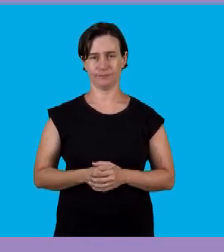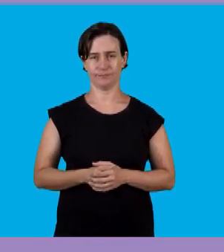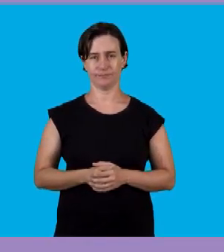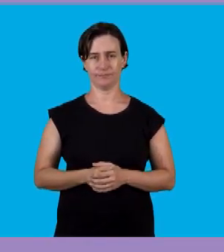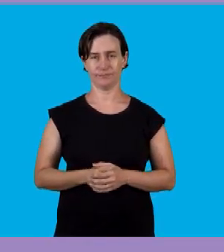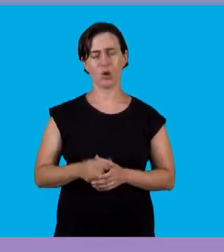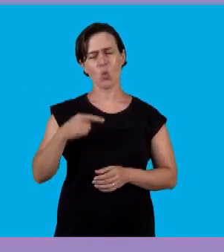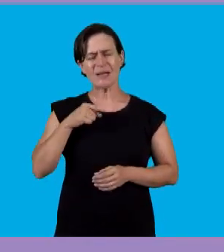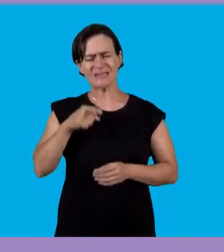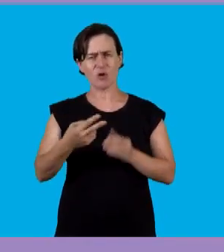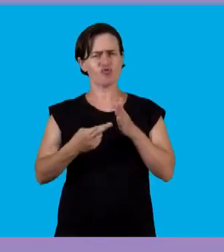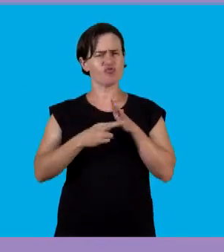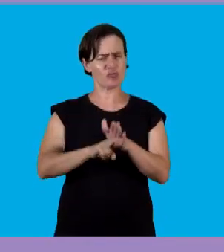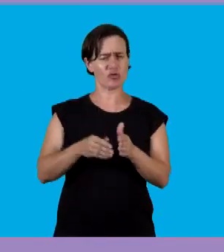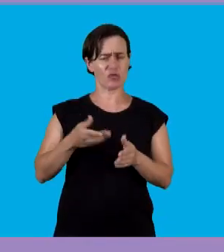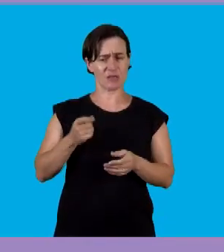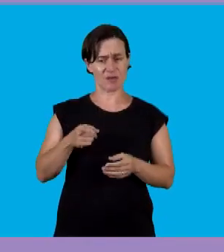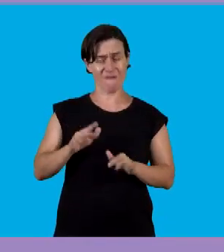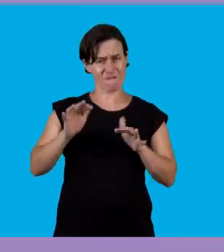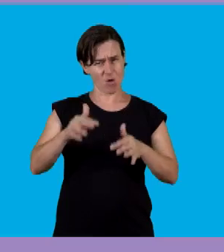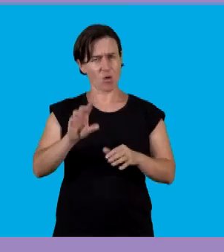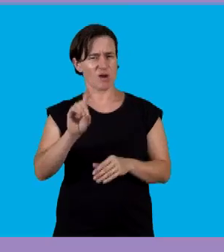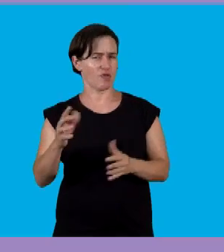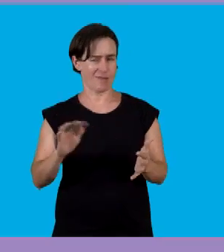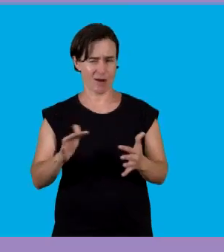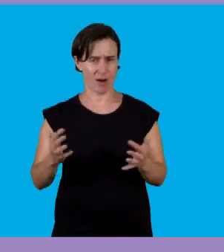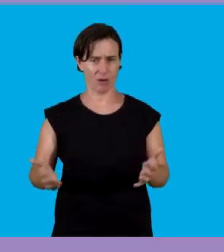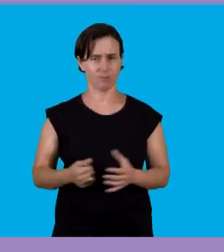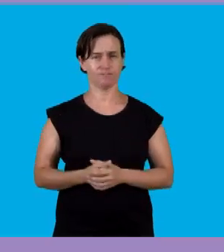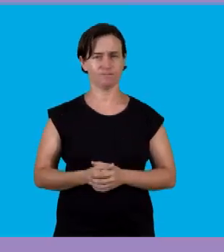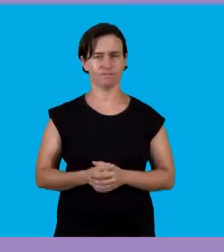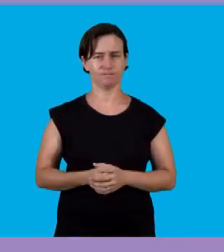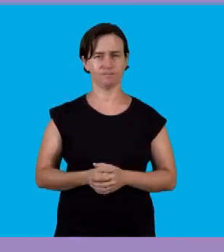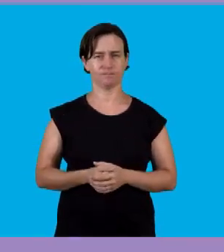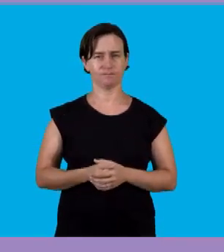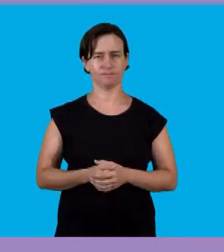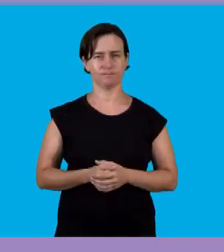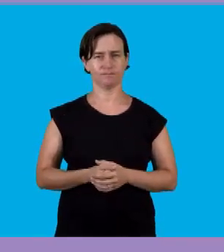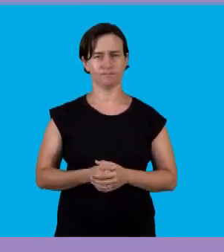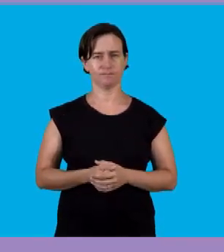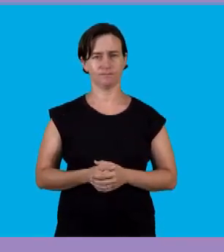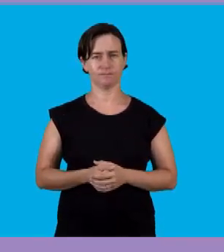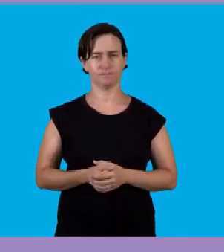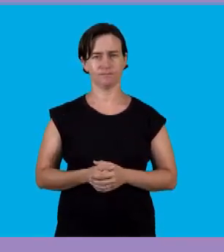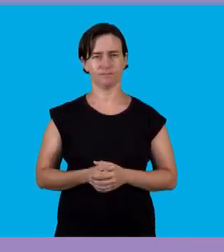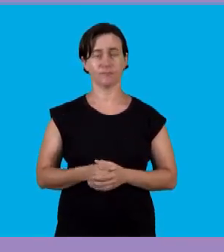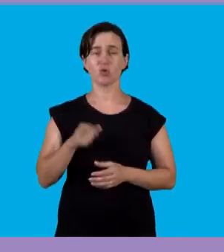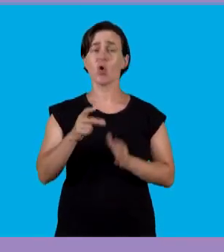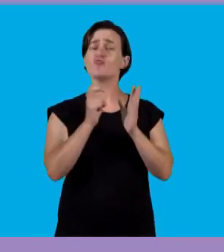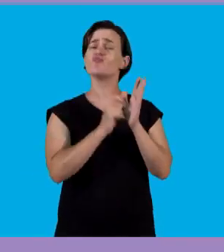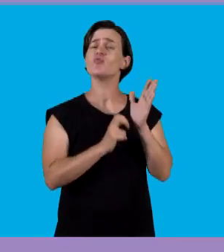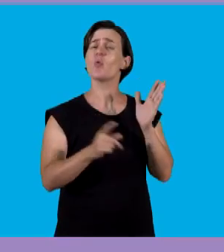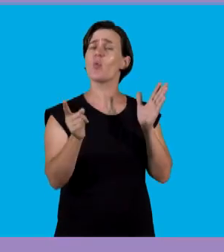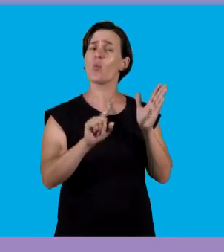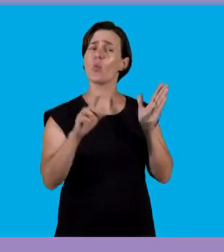let us represent these values on a flow diagram. So a flow diagram, we know that the rule is the